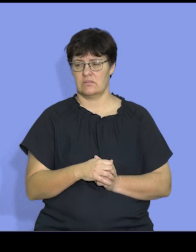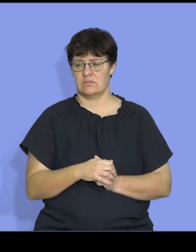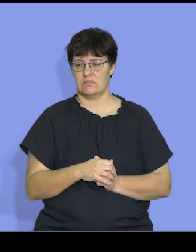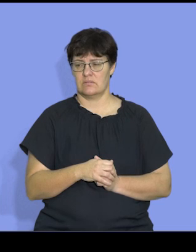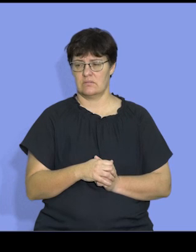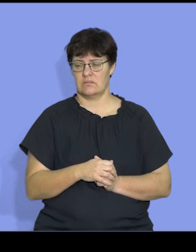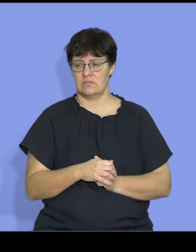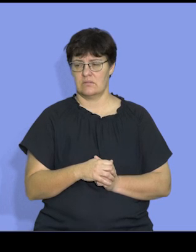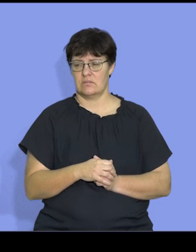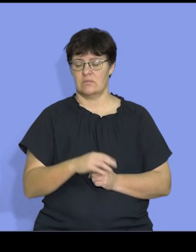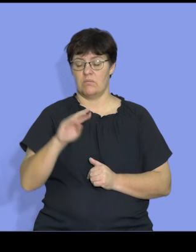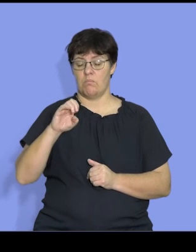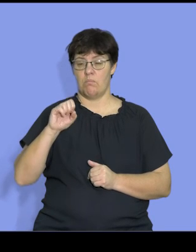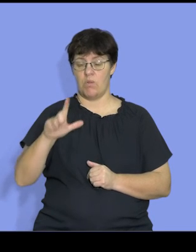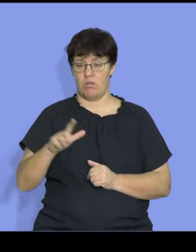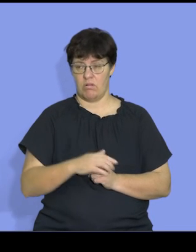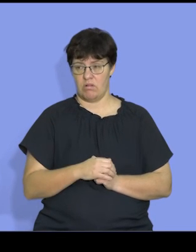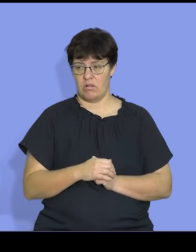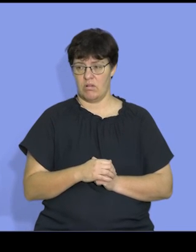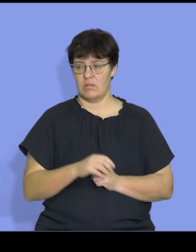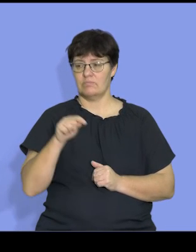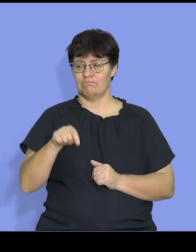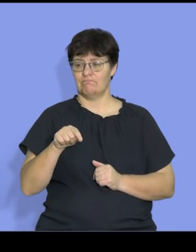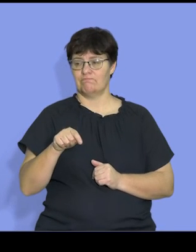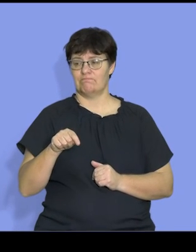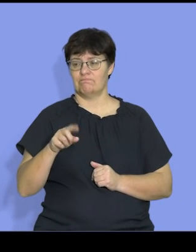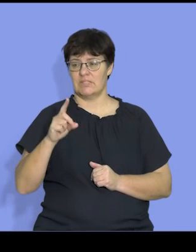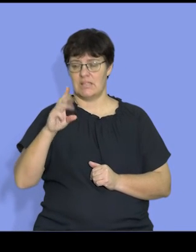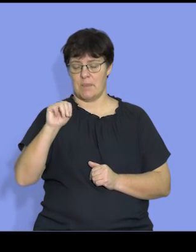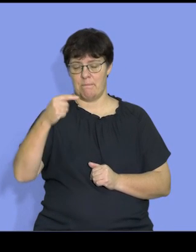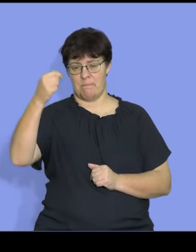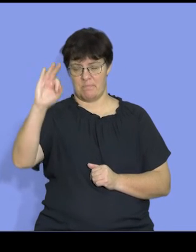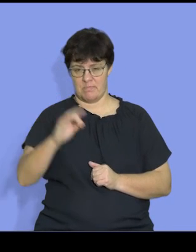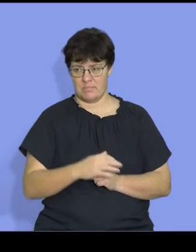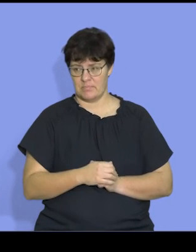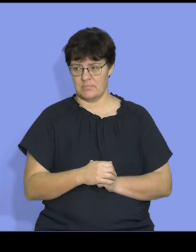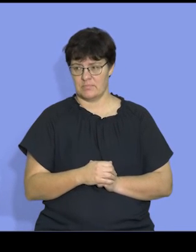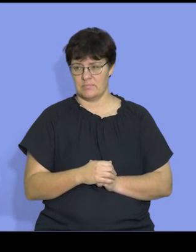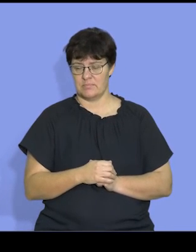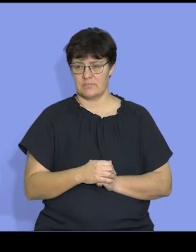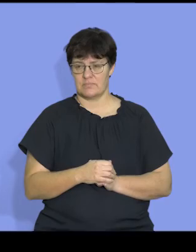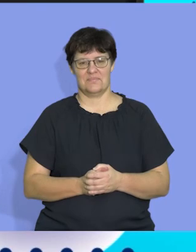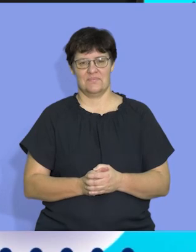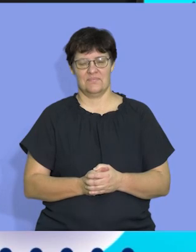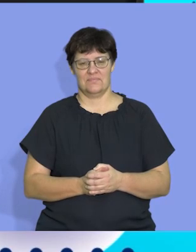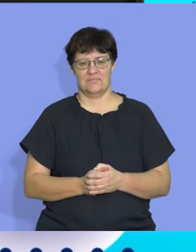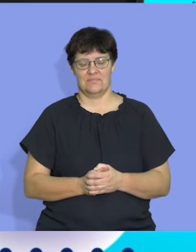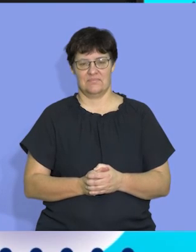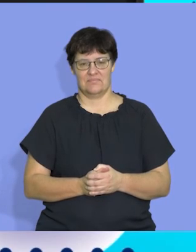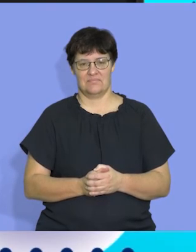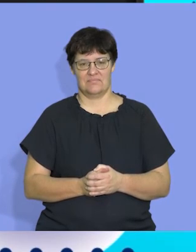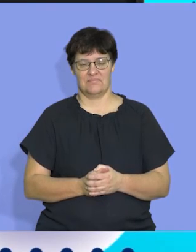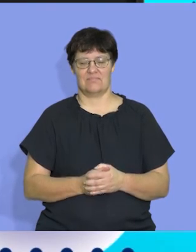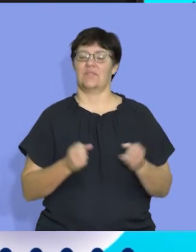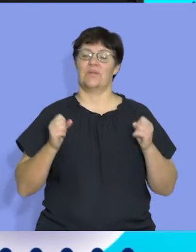0.0625 moles per cubic decimeter. Right. All right,